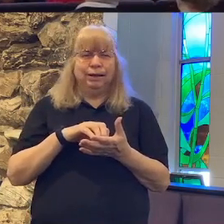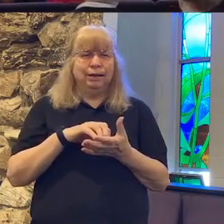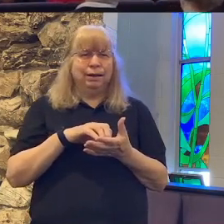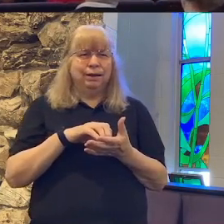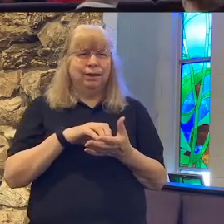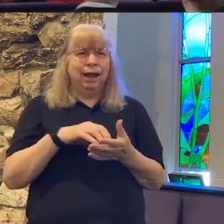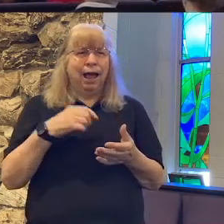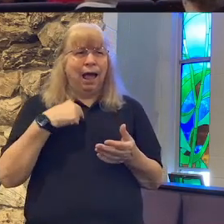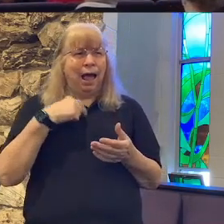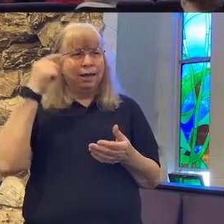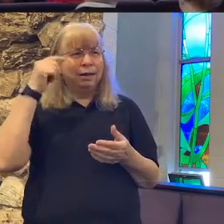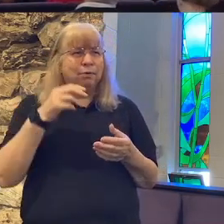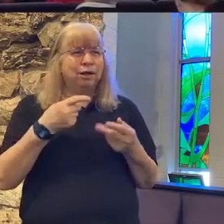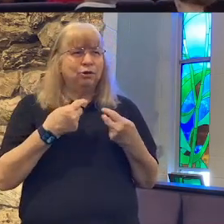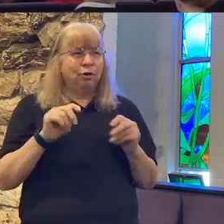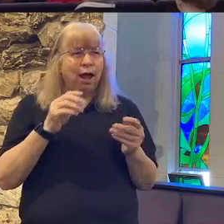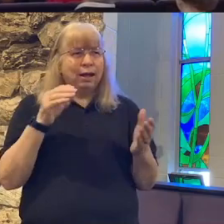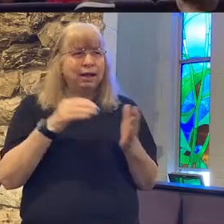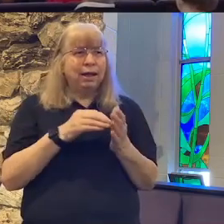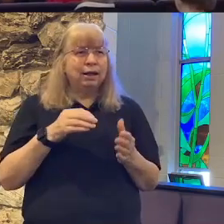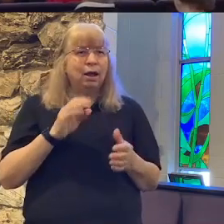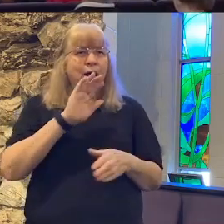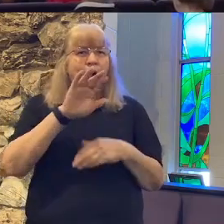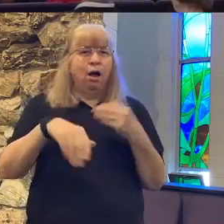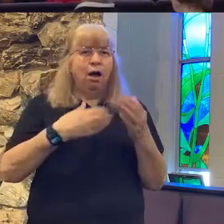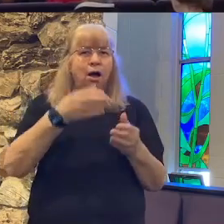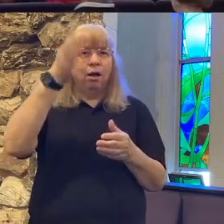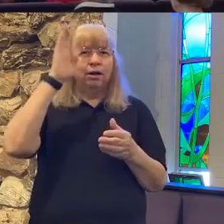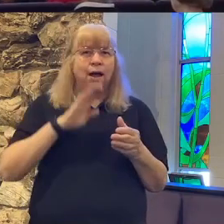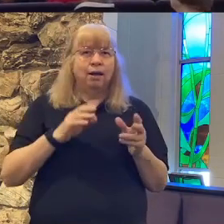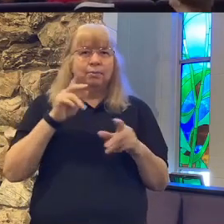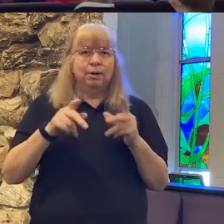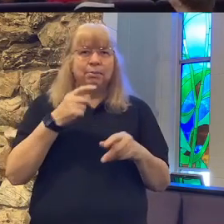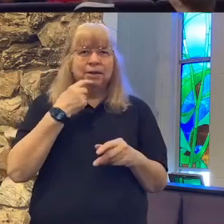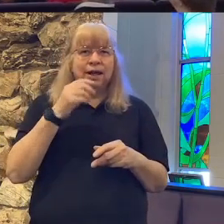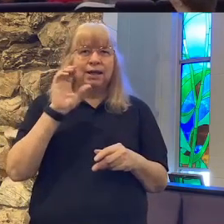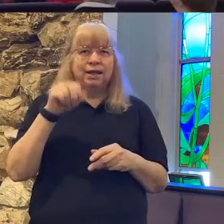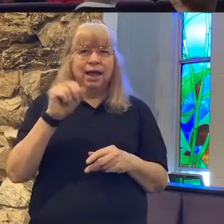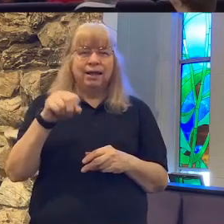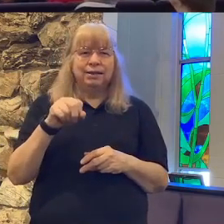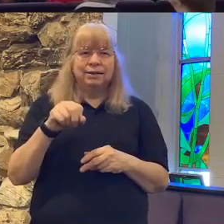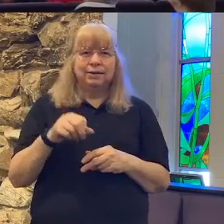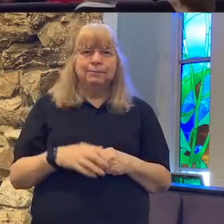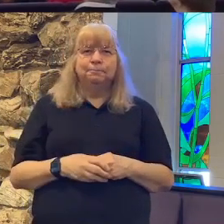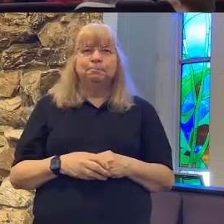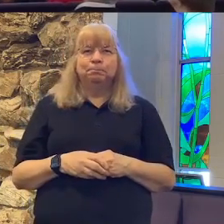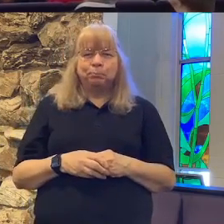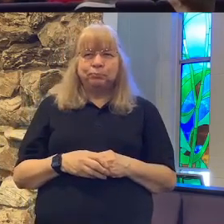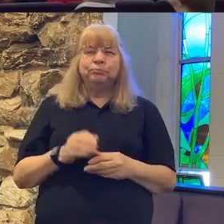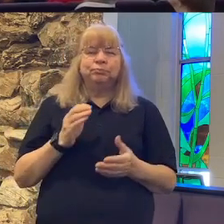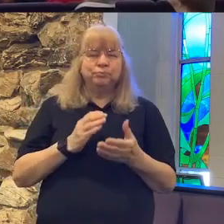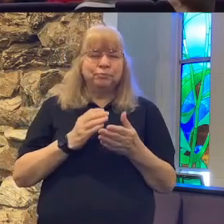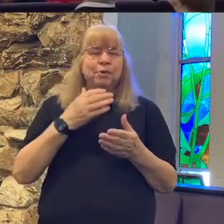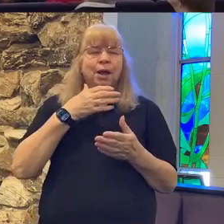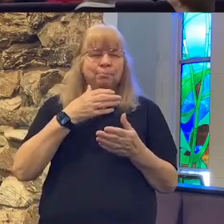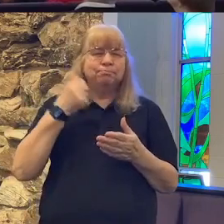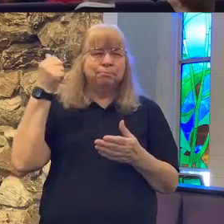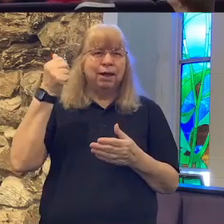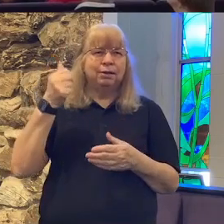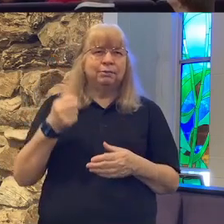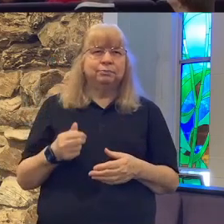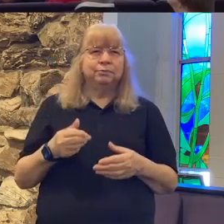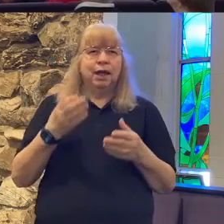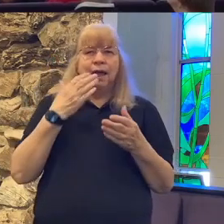think we need to try that again. And all God's people said, yeah. All right. Much better. Thank you for coming